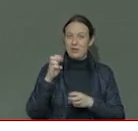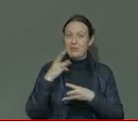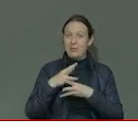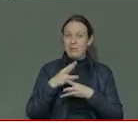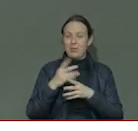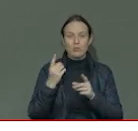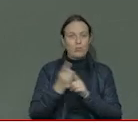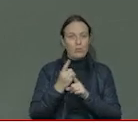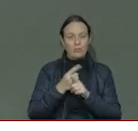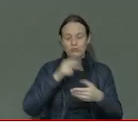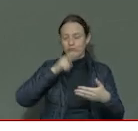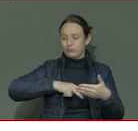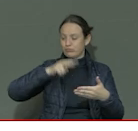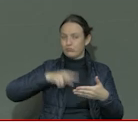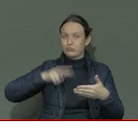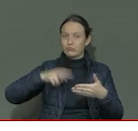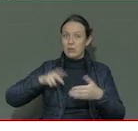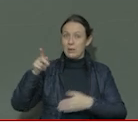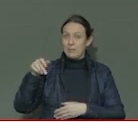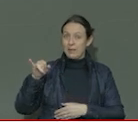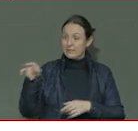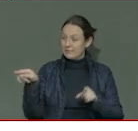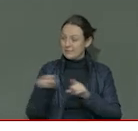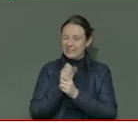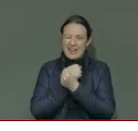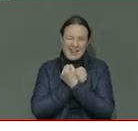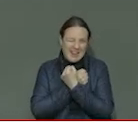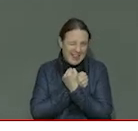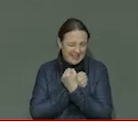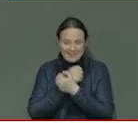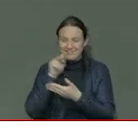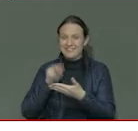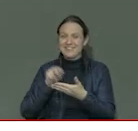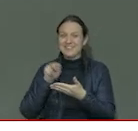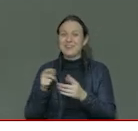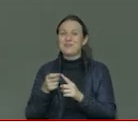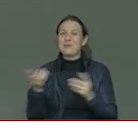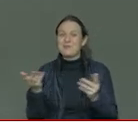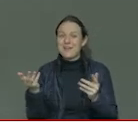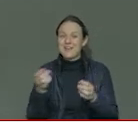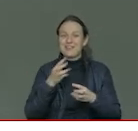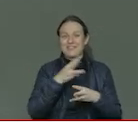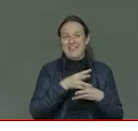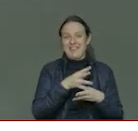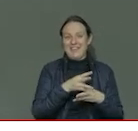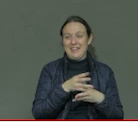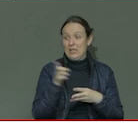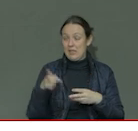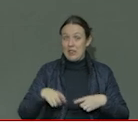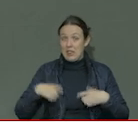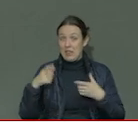reads widely. Pi develops this love of reading from his mother. Does it contribute to his